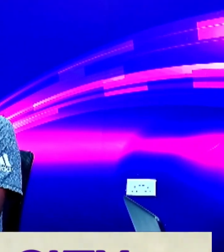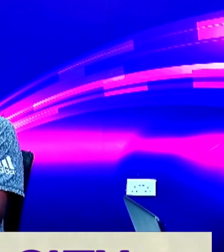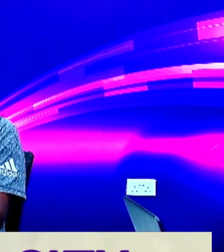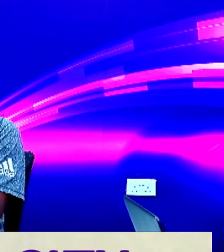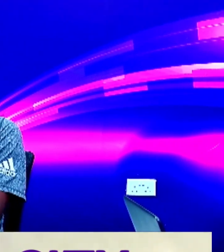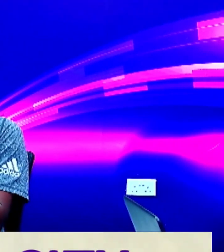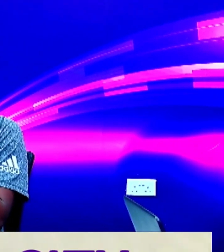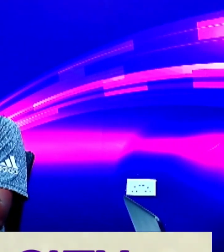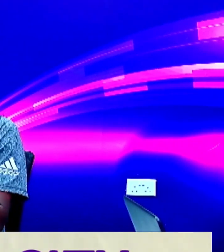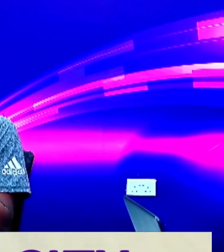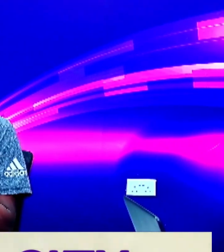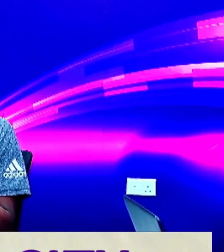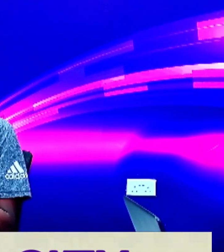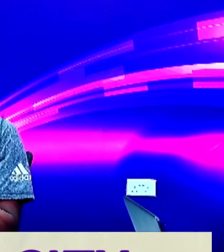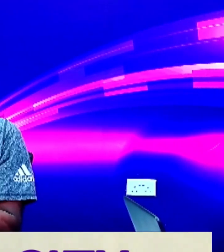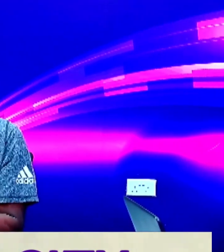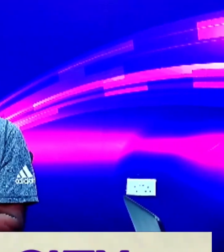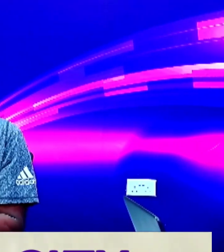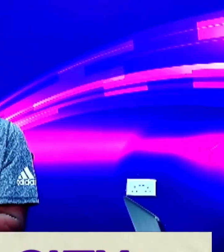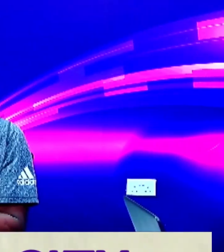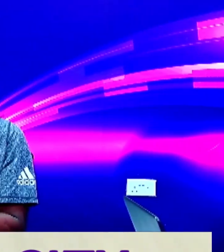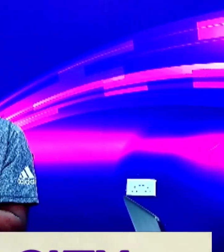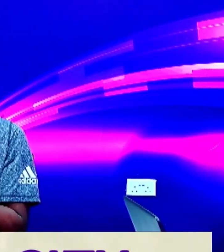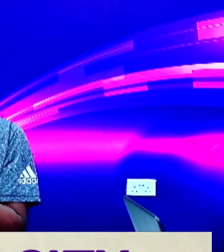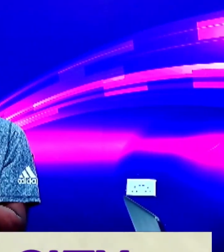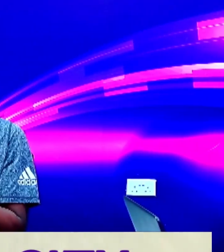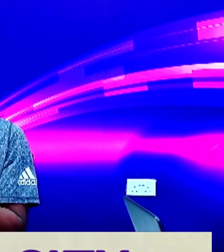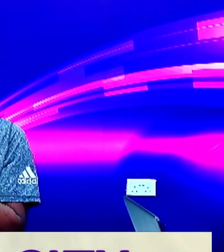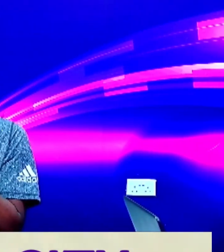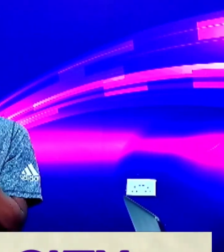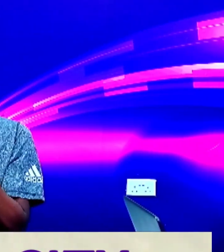think it was 17, 15 or 16th there.